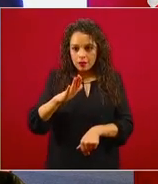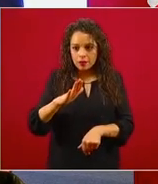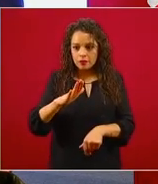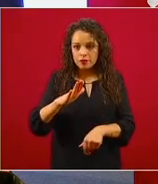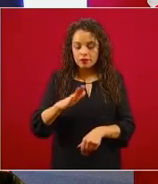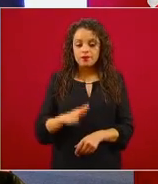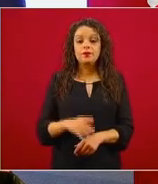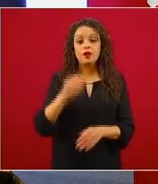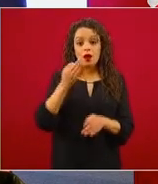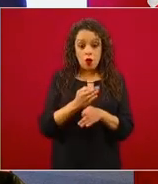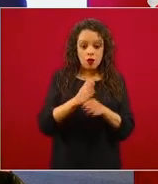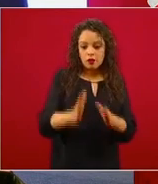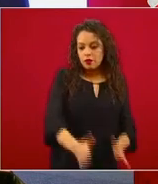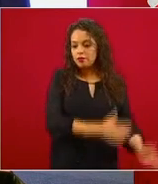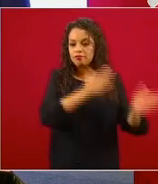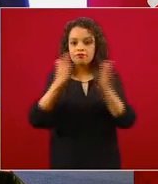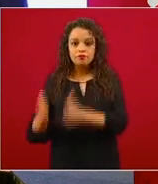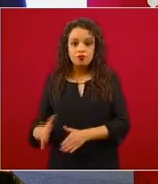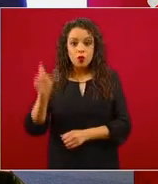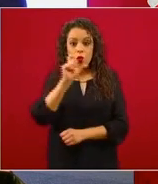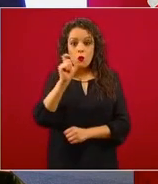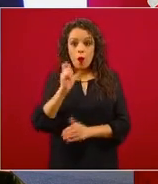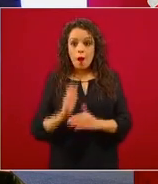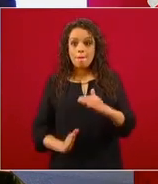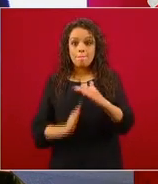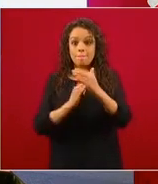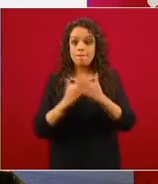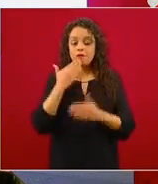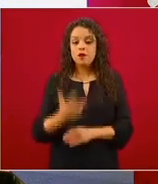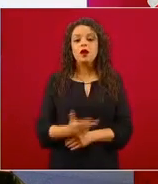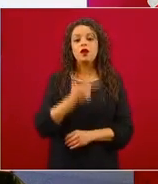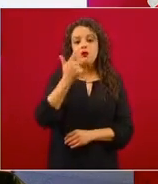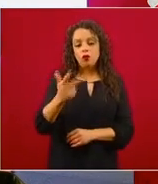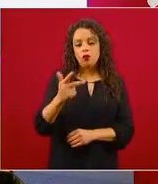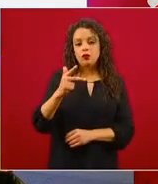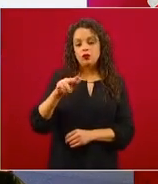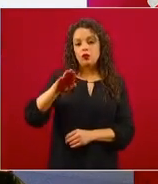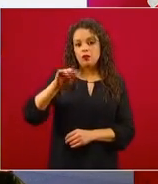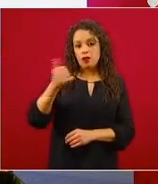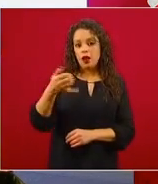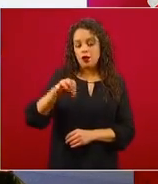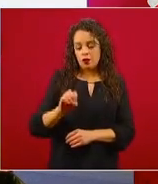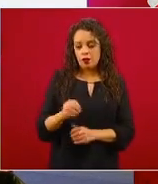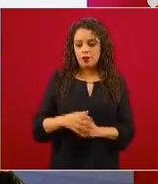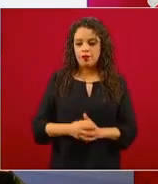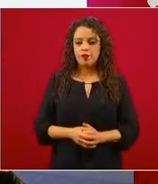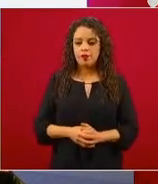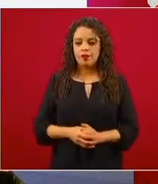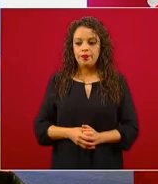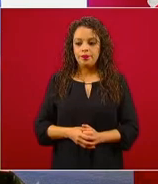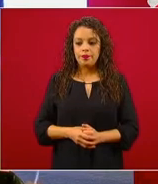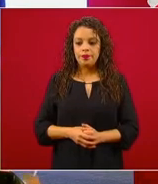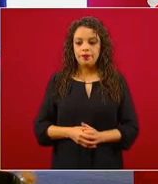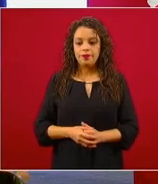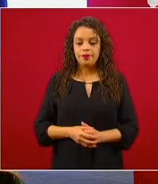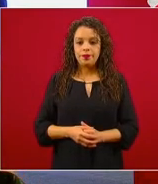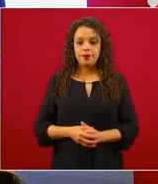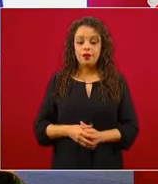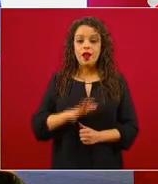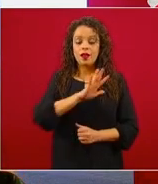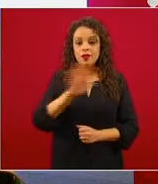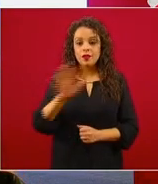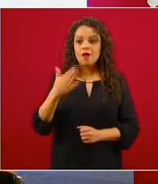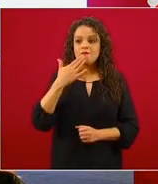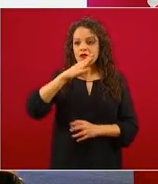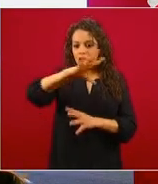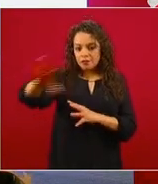our prediction is that we will peak on May the 8th. And before I had said May the 6th. But then when